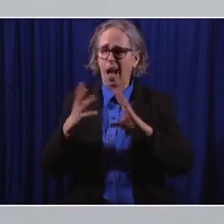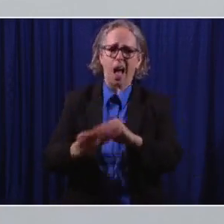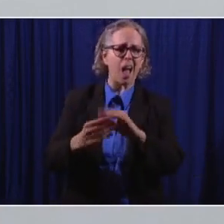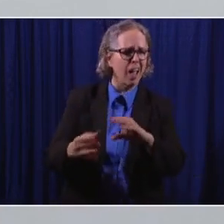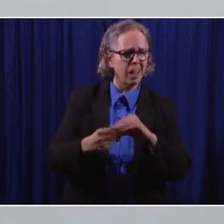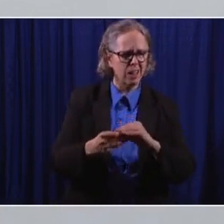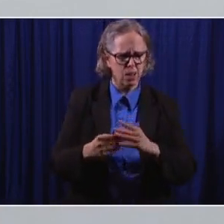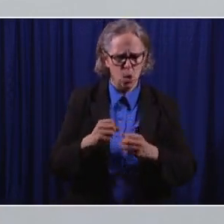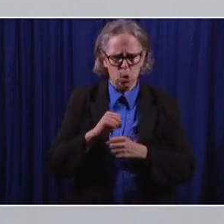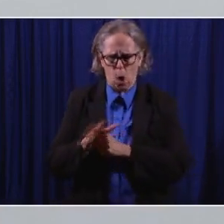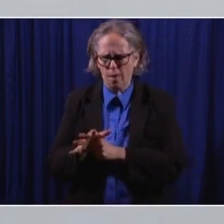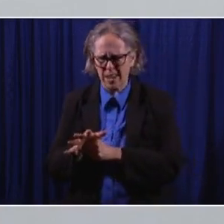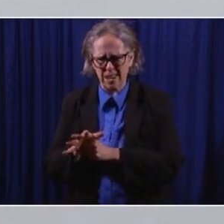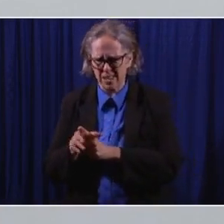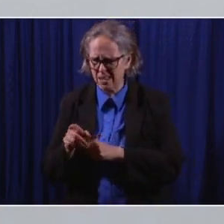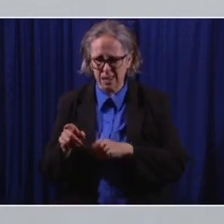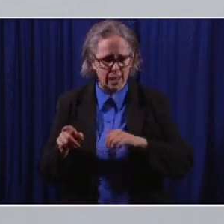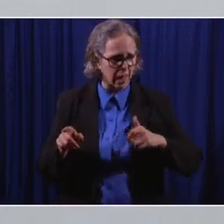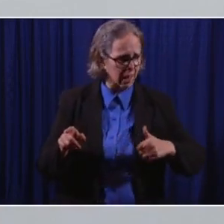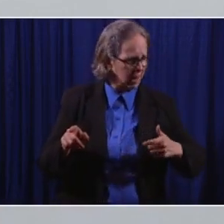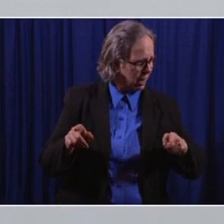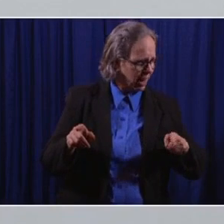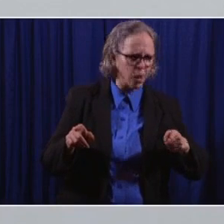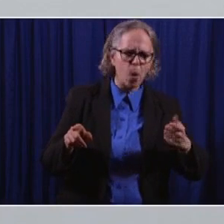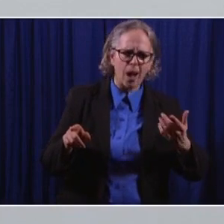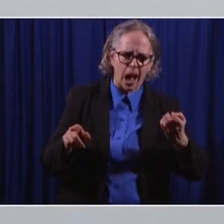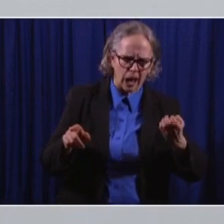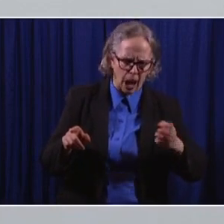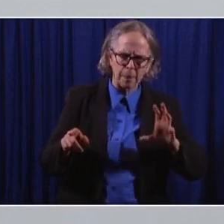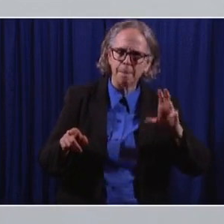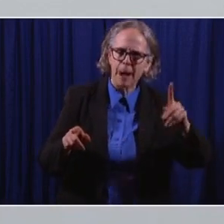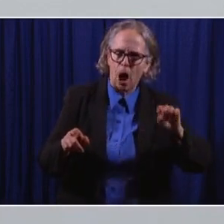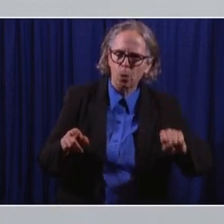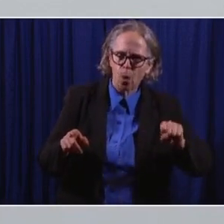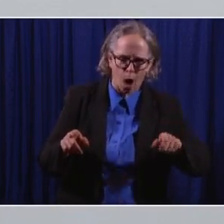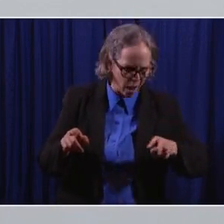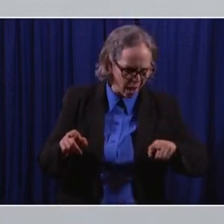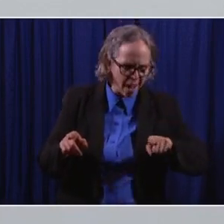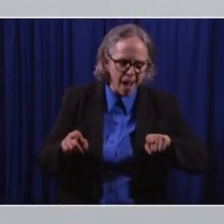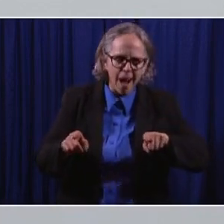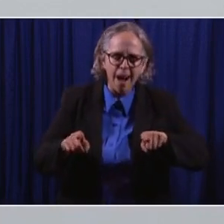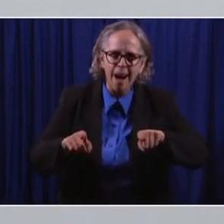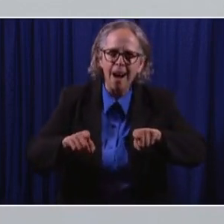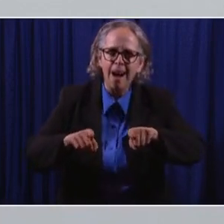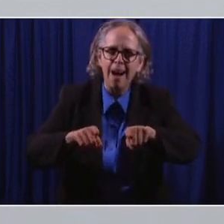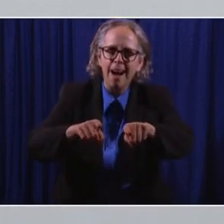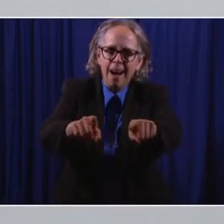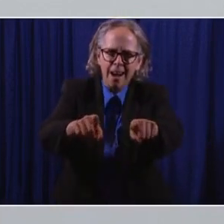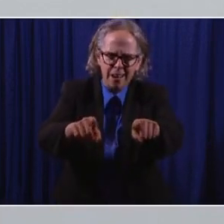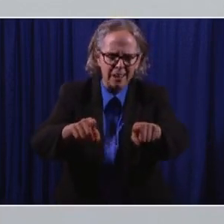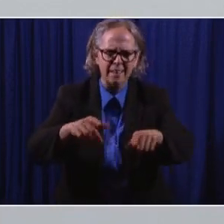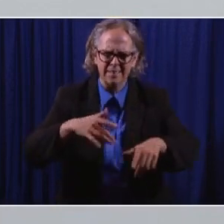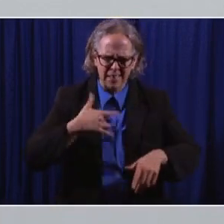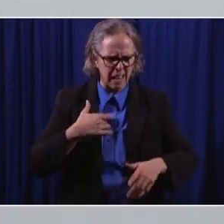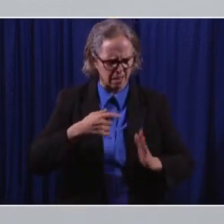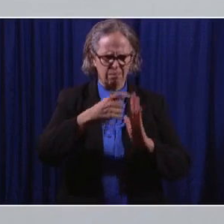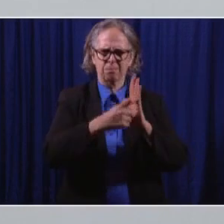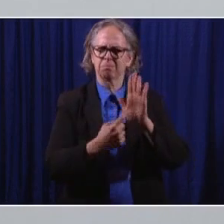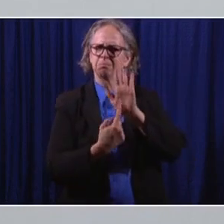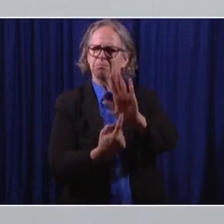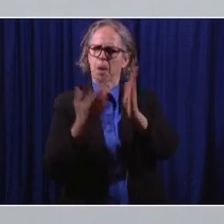the data in these two articles I believe shows that Ohioans have hit that balance pretty well.